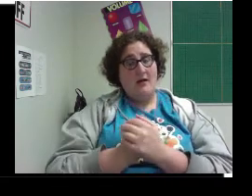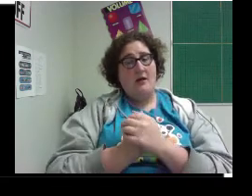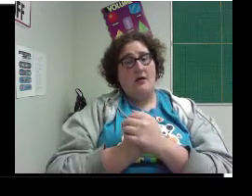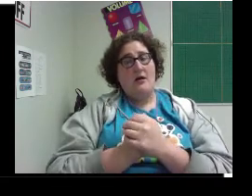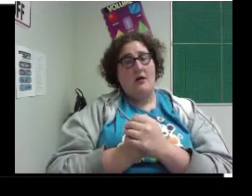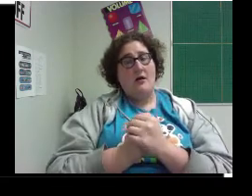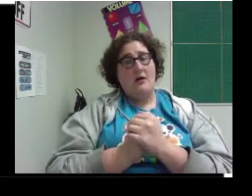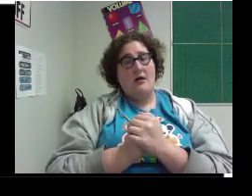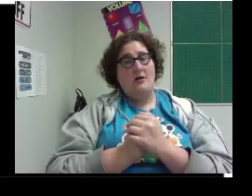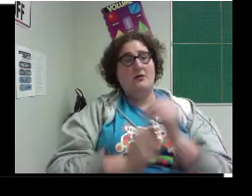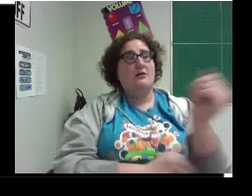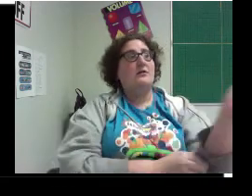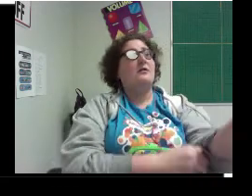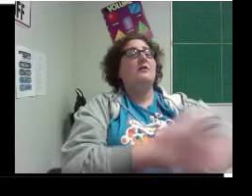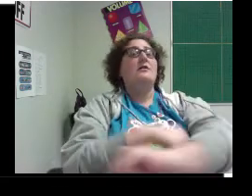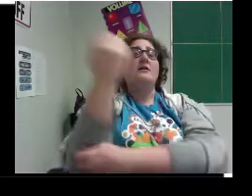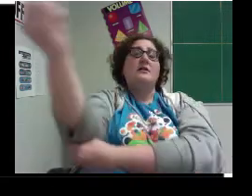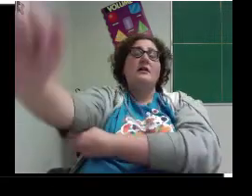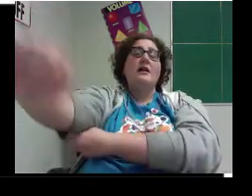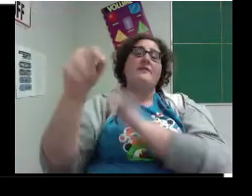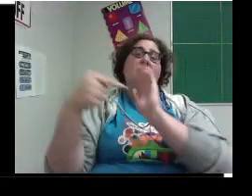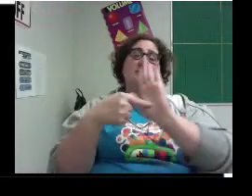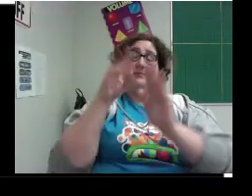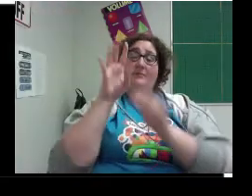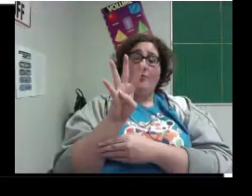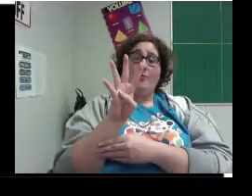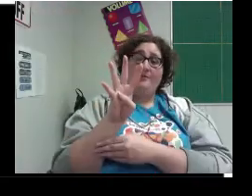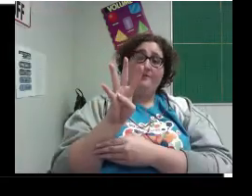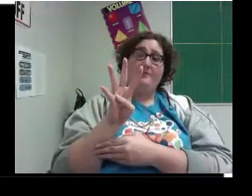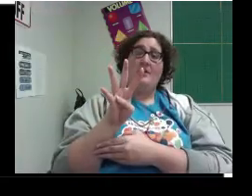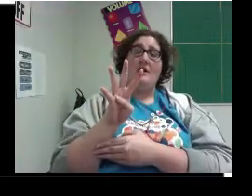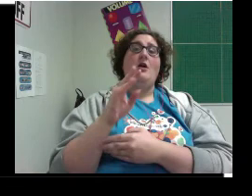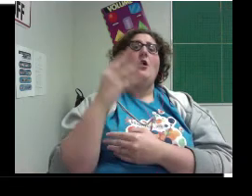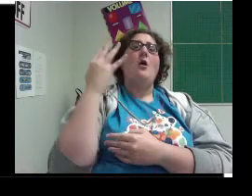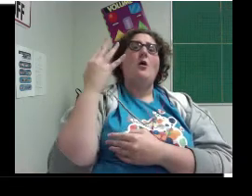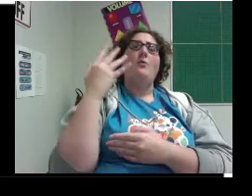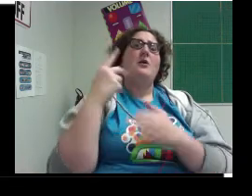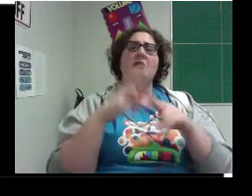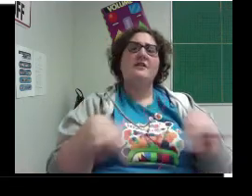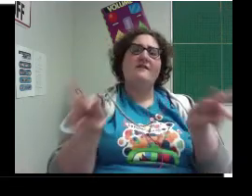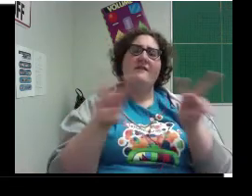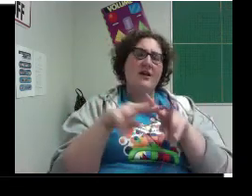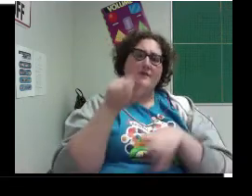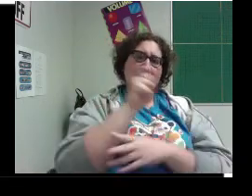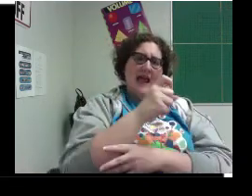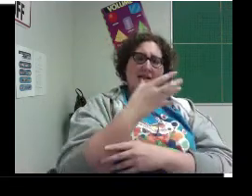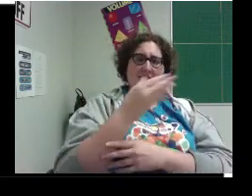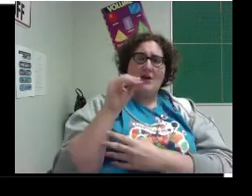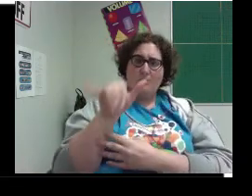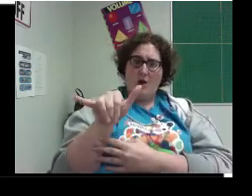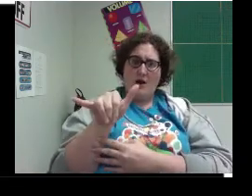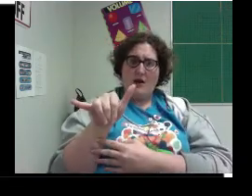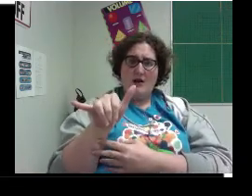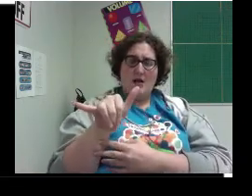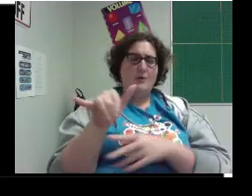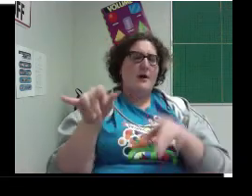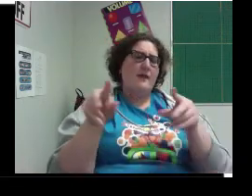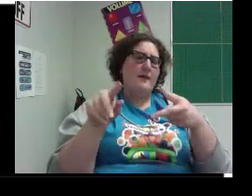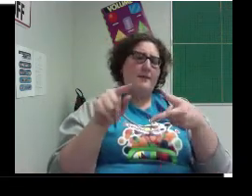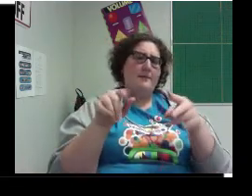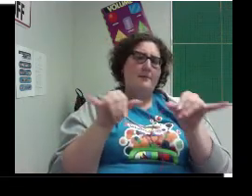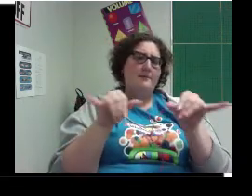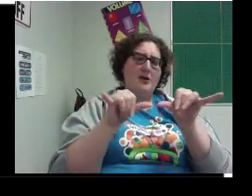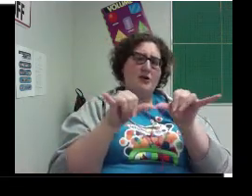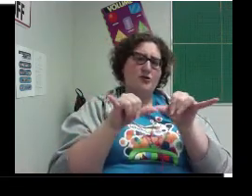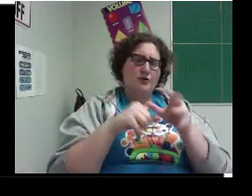Example 4. It says, in the figure at the right, what are the values of x and y? It says, what are the measures of the 4 angles in the figure?